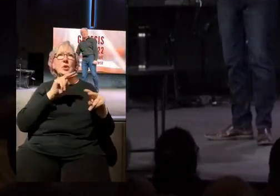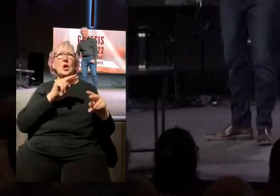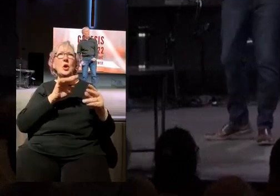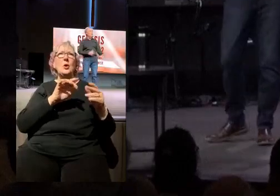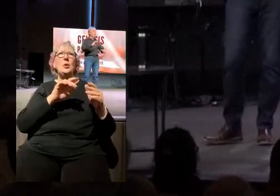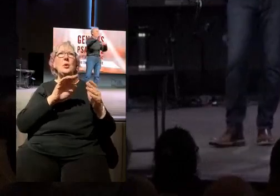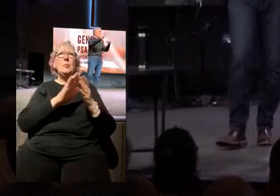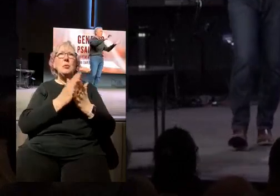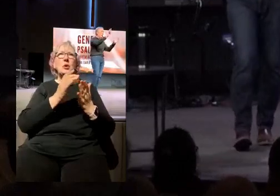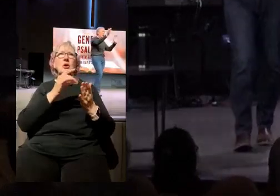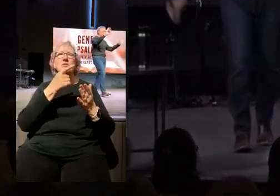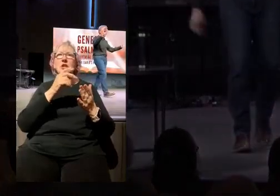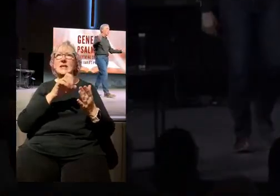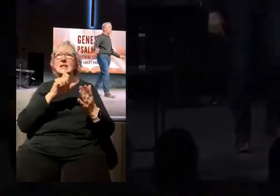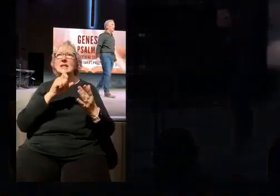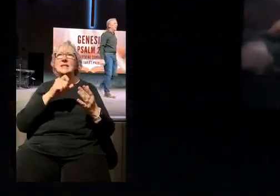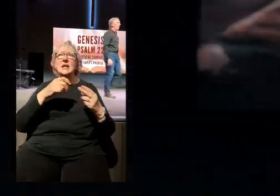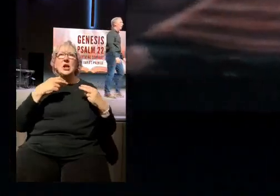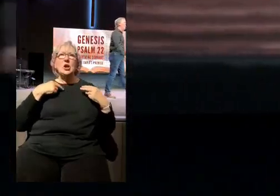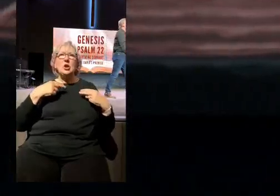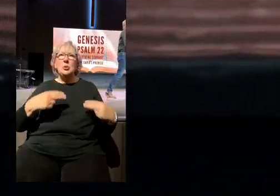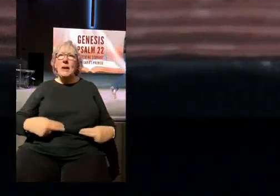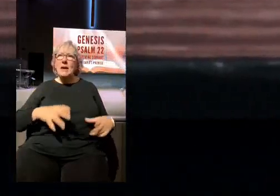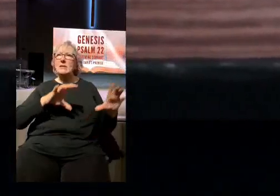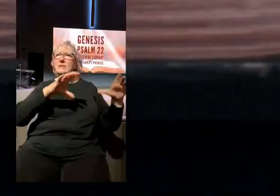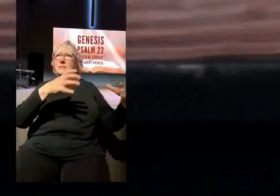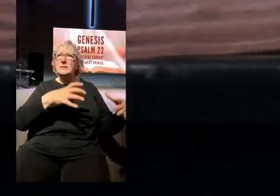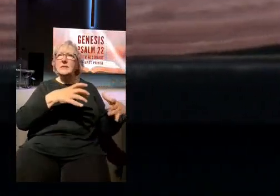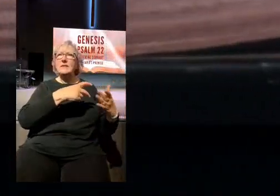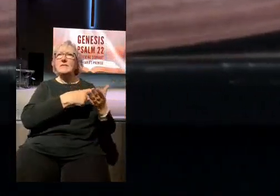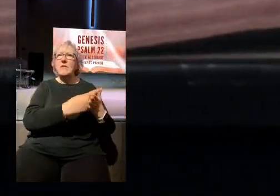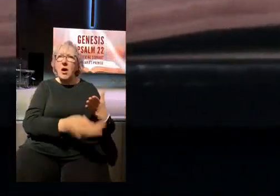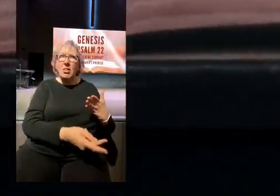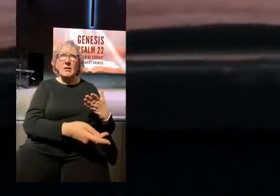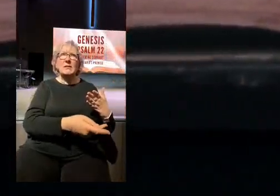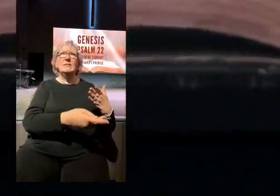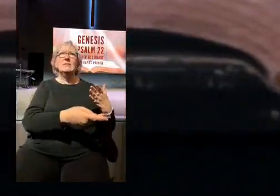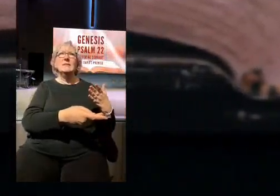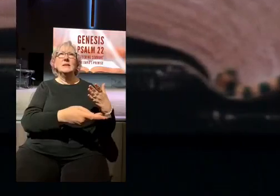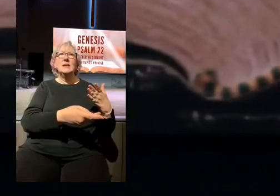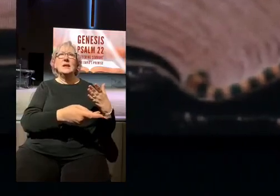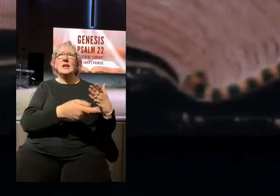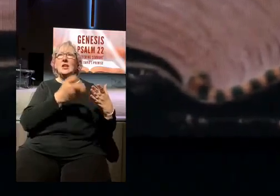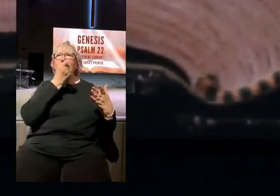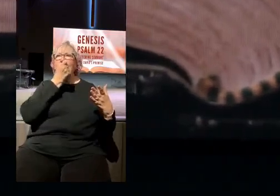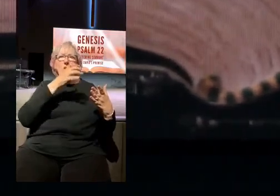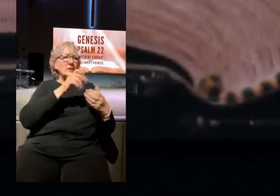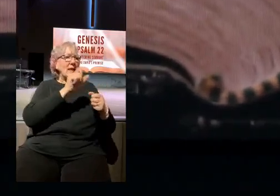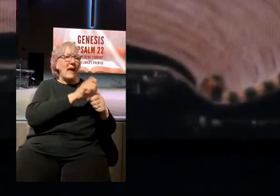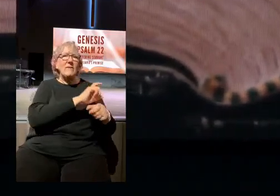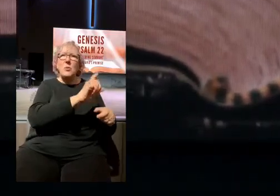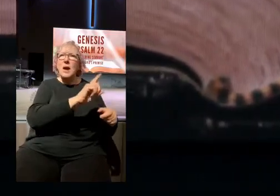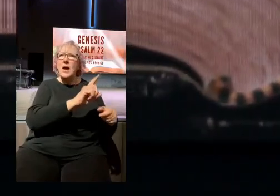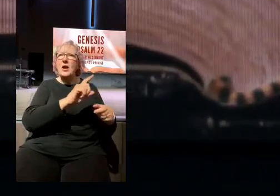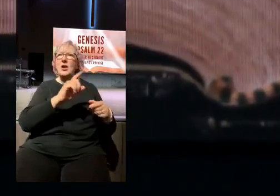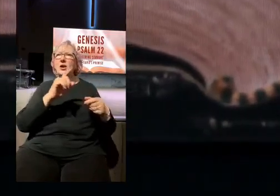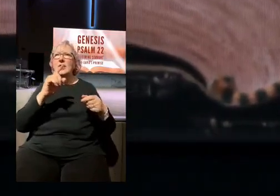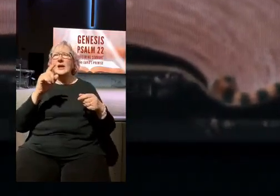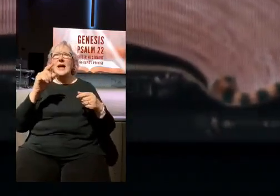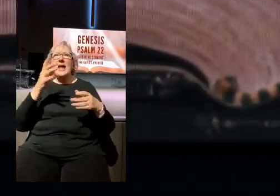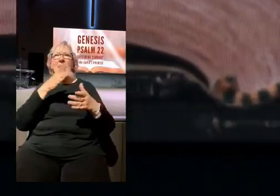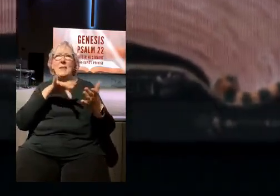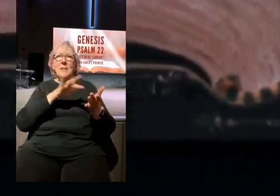fallen, curses flying like bullets in the air. And then in the middle of that, God says, he will strike, you will strike his